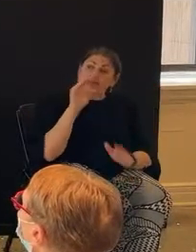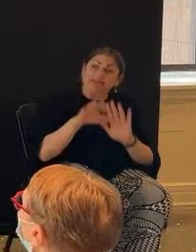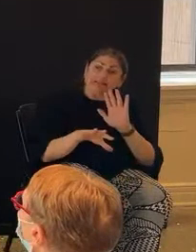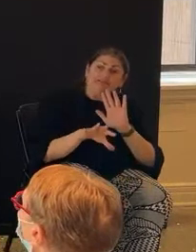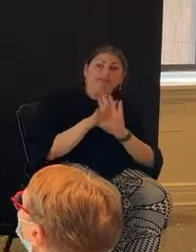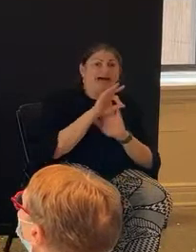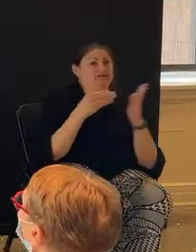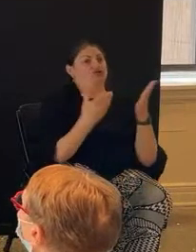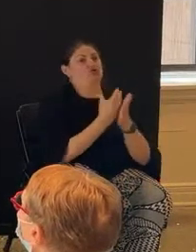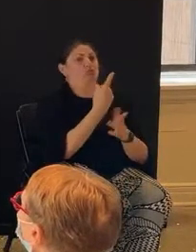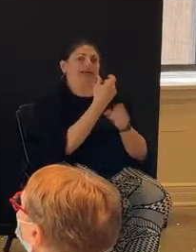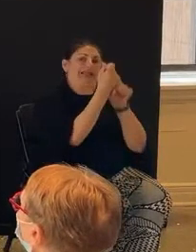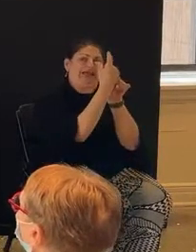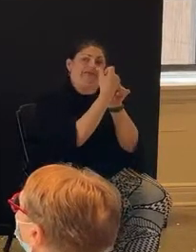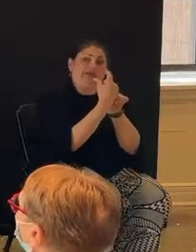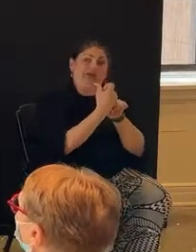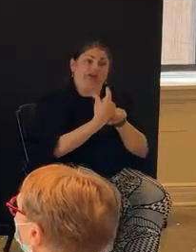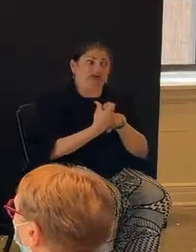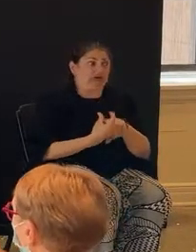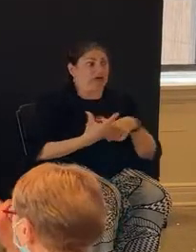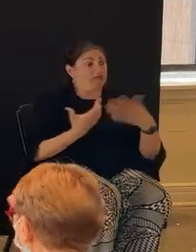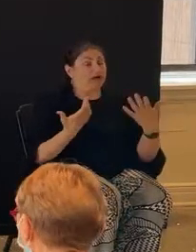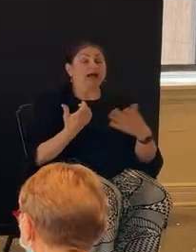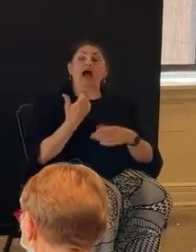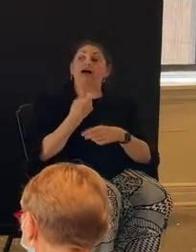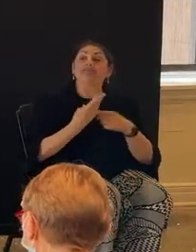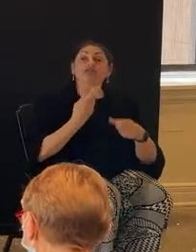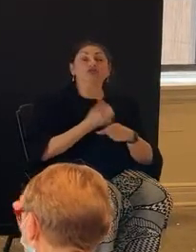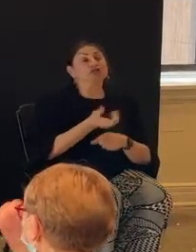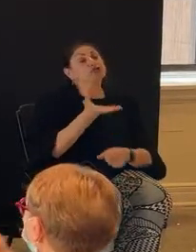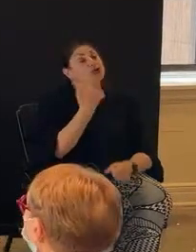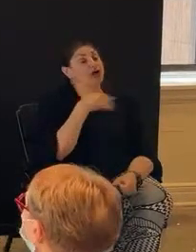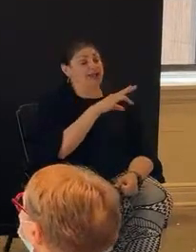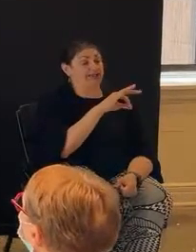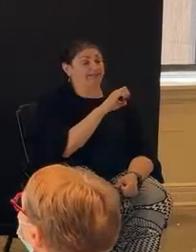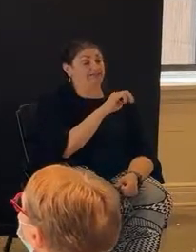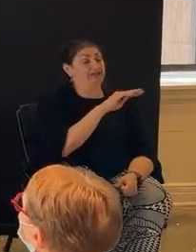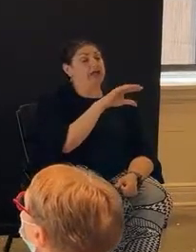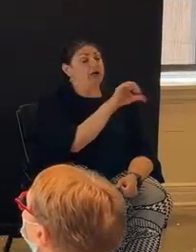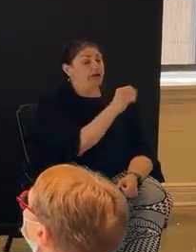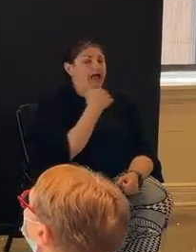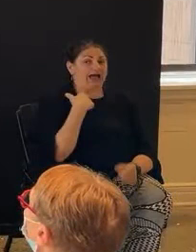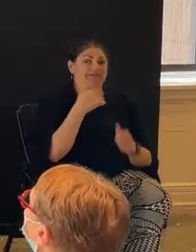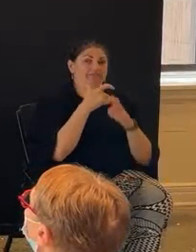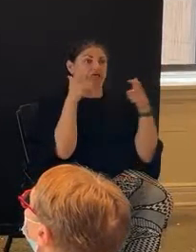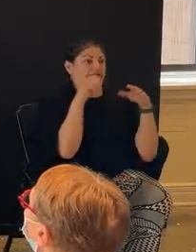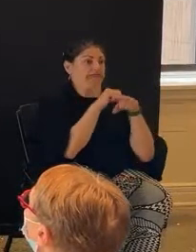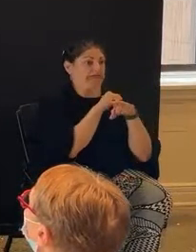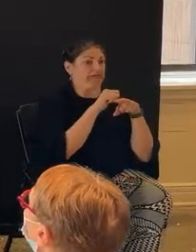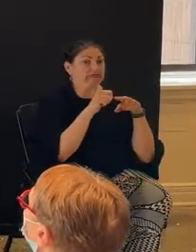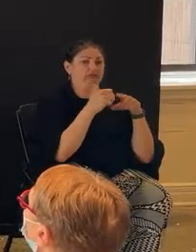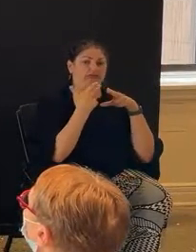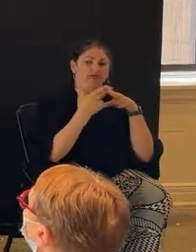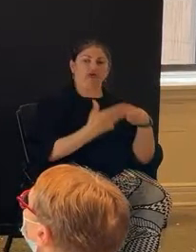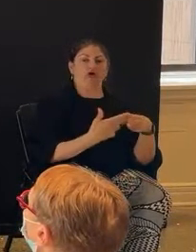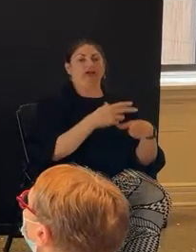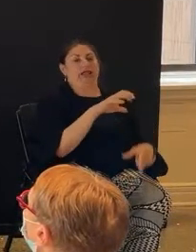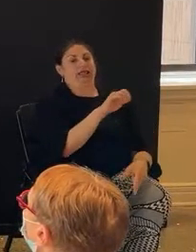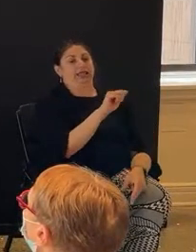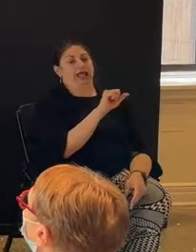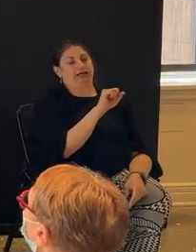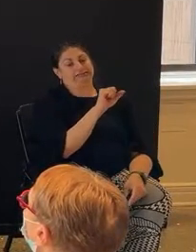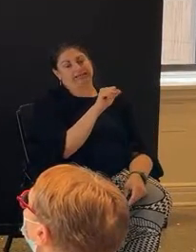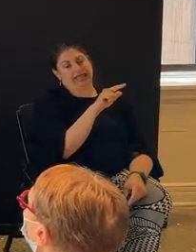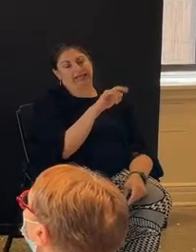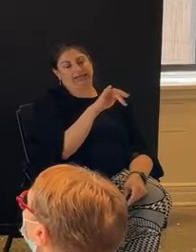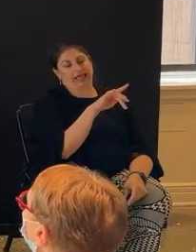So a few years ago, FEMA did a big exercise drill they called Cascadia Rising. And the scenario